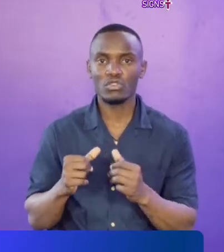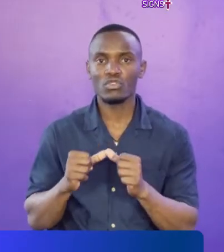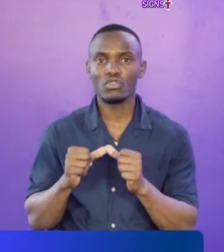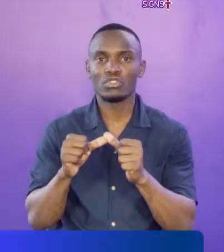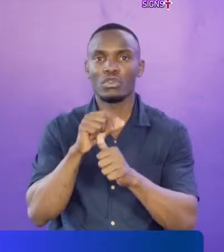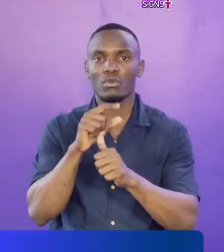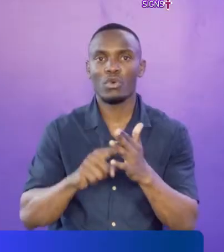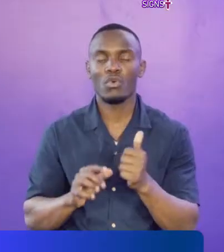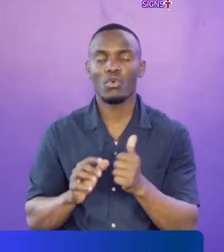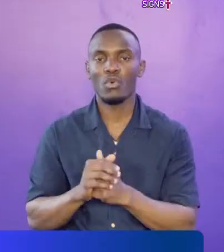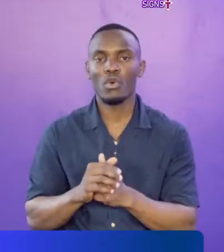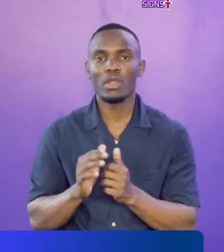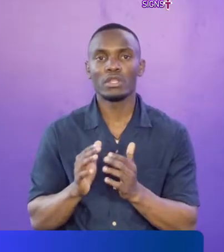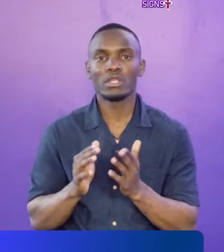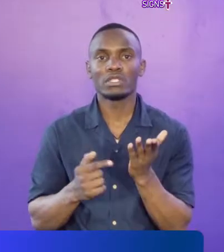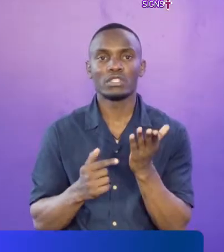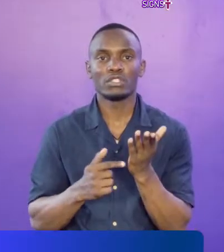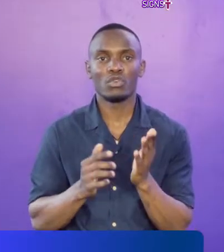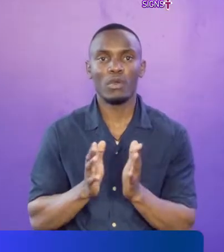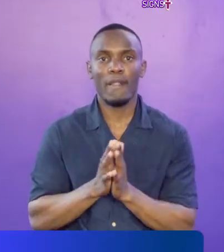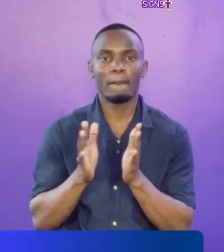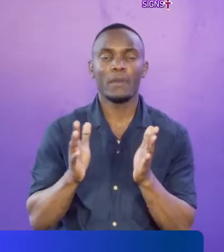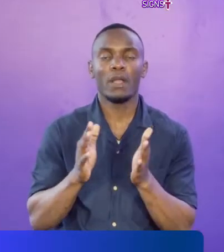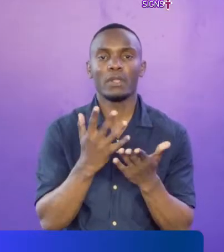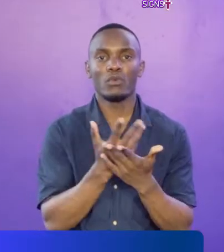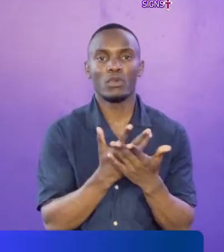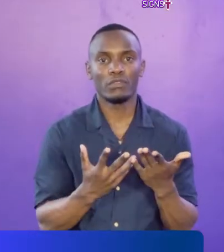infrastructure, and we've been, through other partners, we've also been